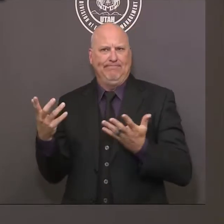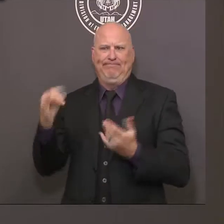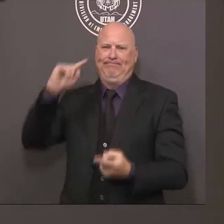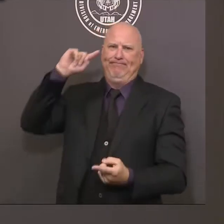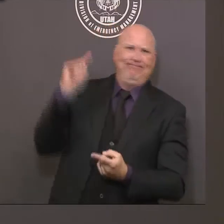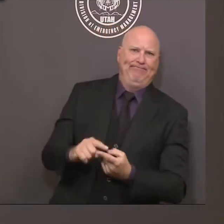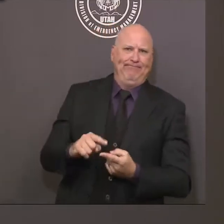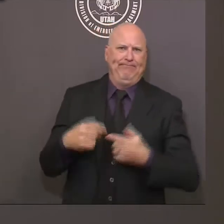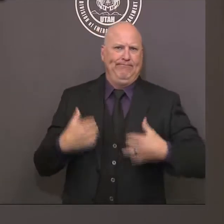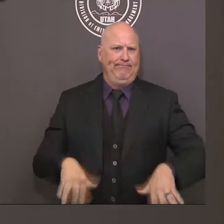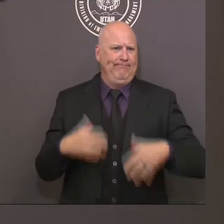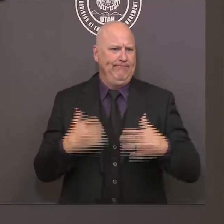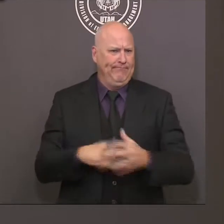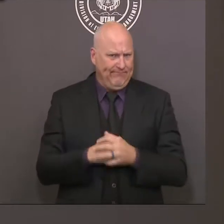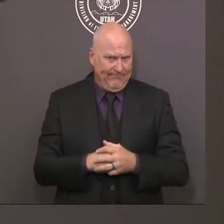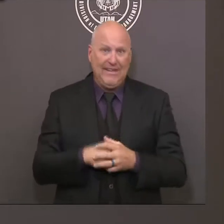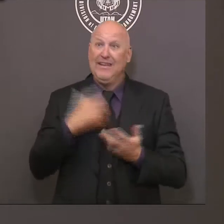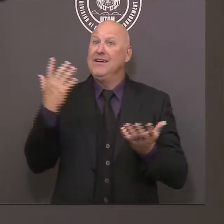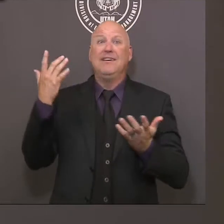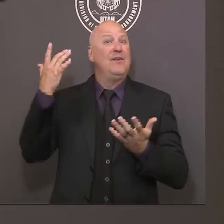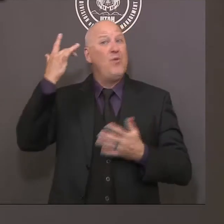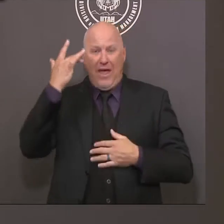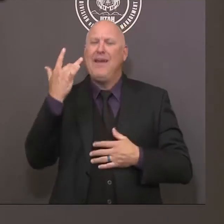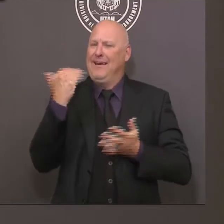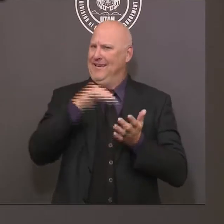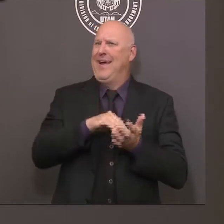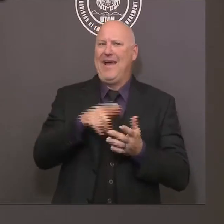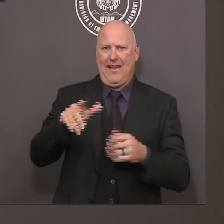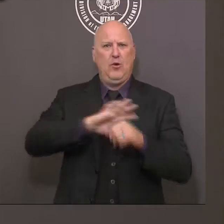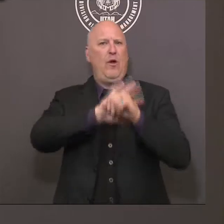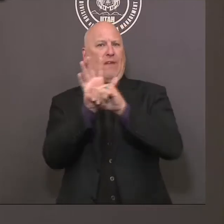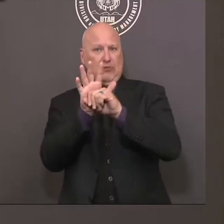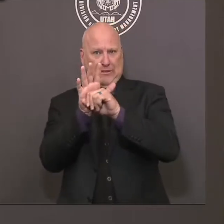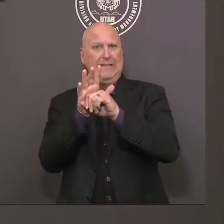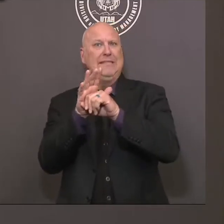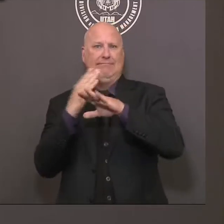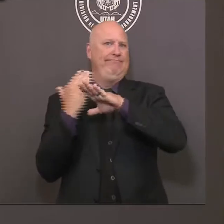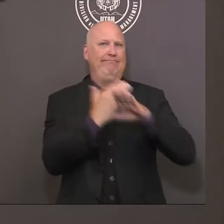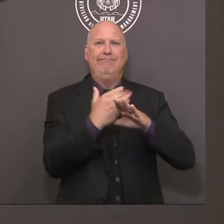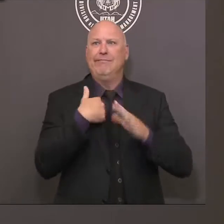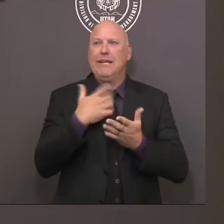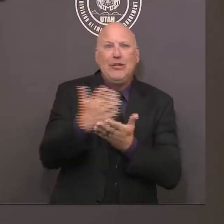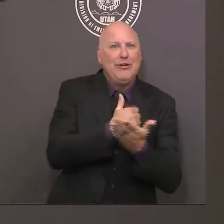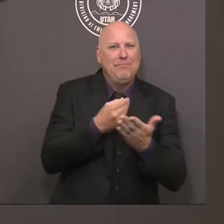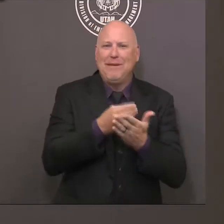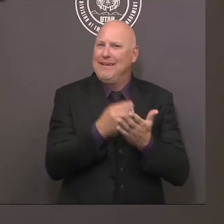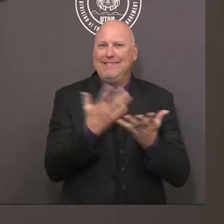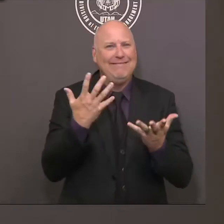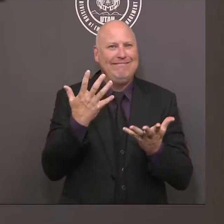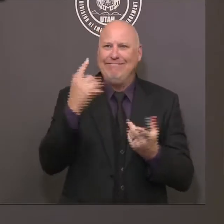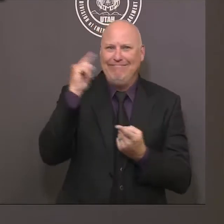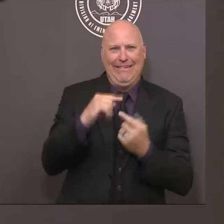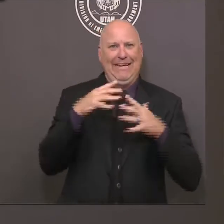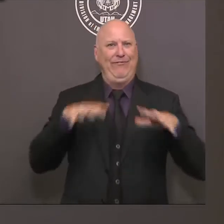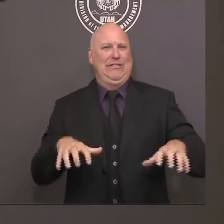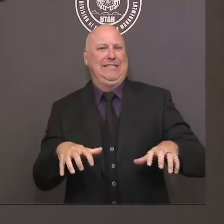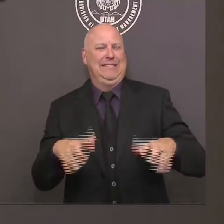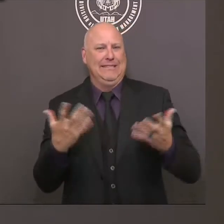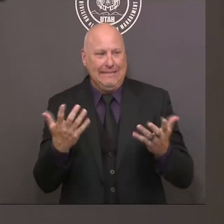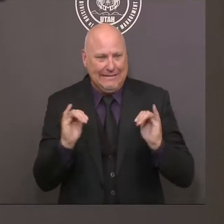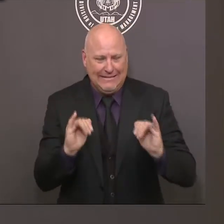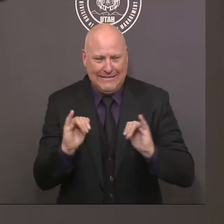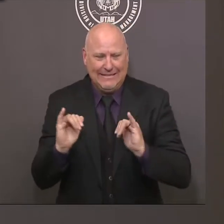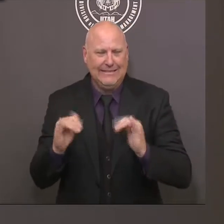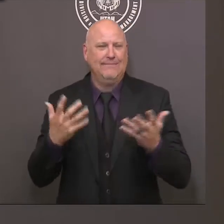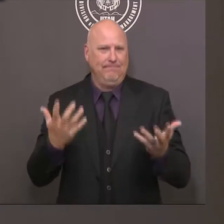and Utah certainly is not immune to that downturn, and we see that in the slowing of the revenue stream. Part of the responsibility